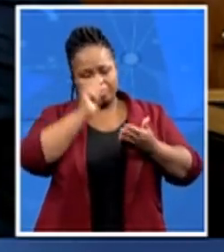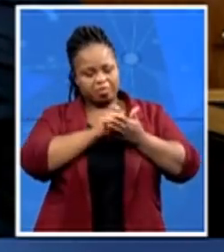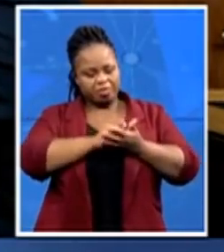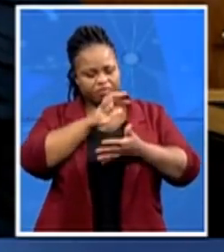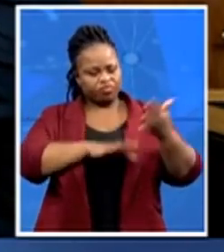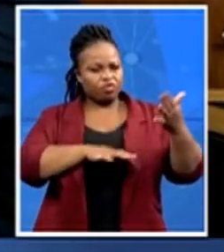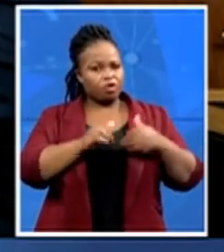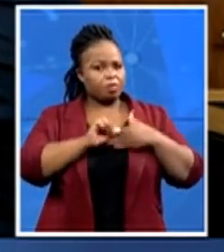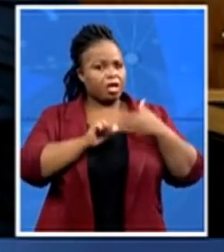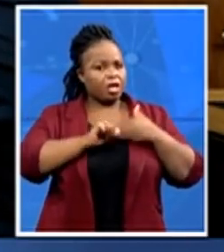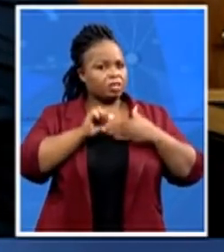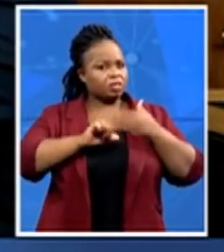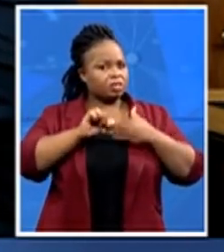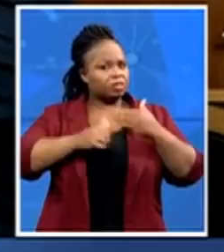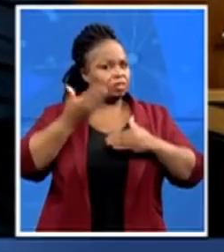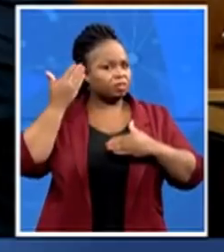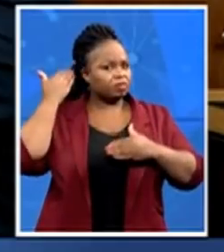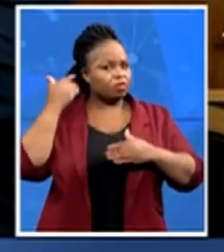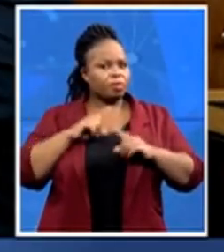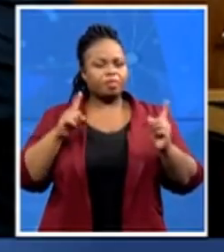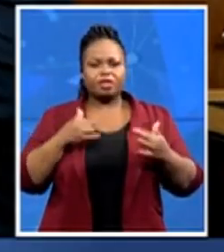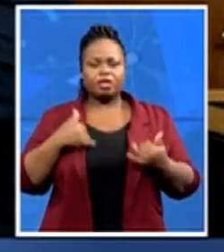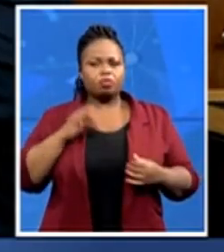if I listen to the opposing affidavit, it's going to take years.